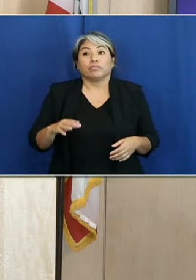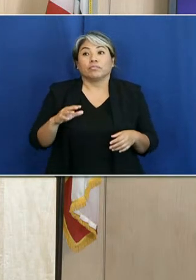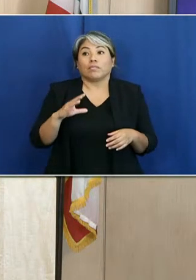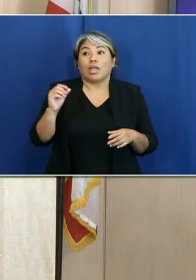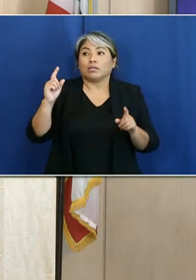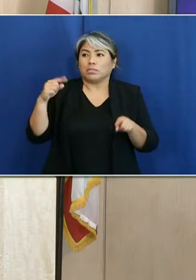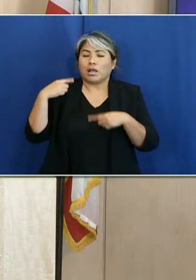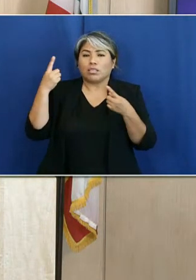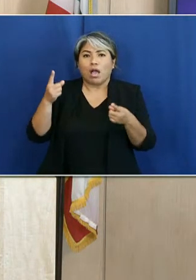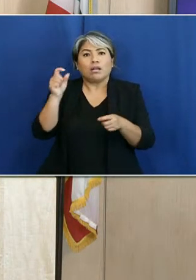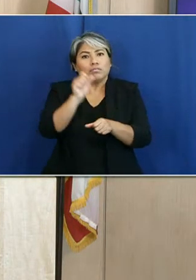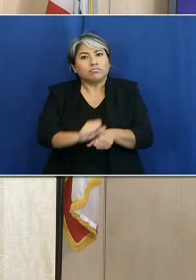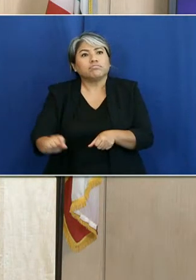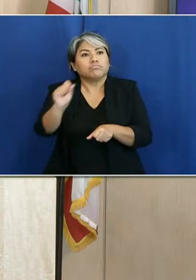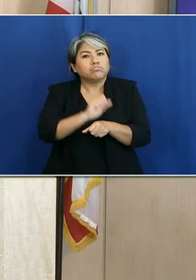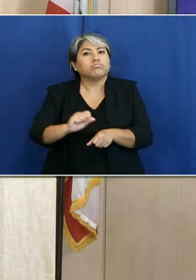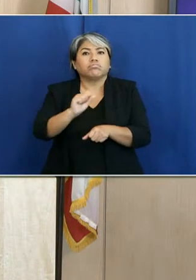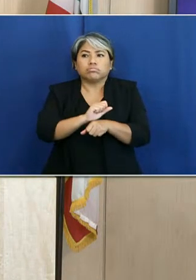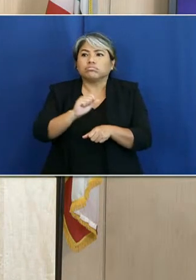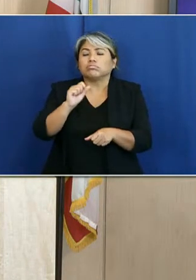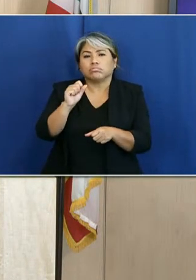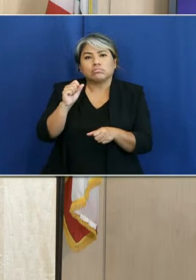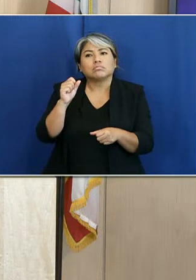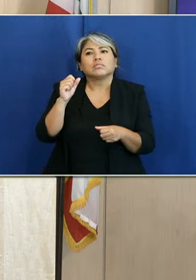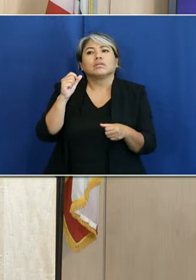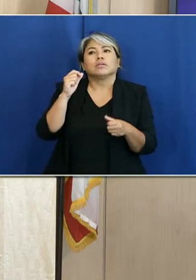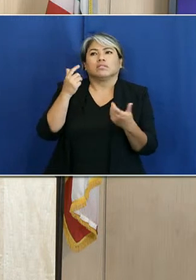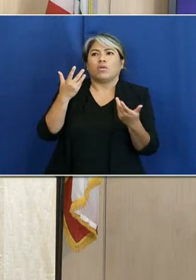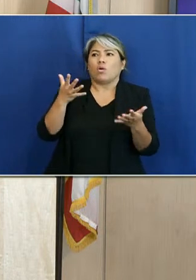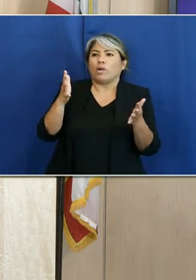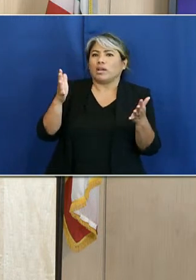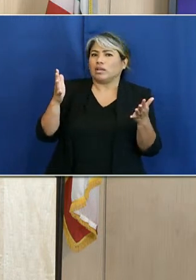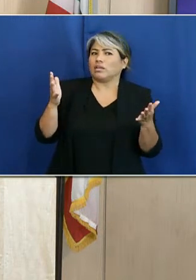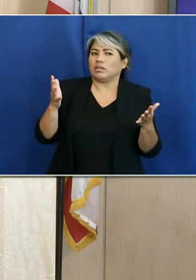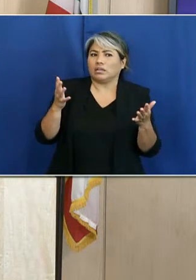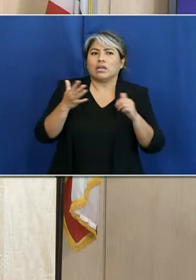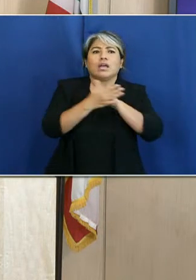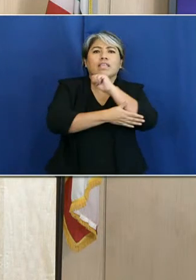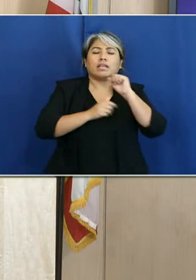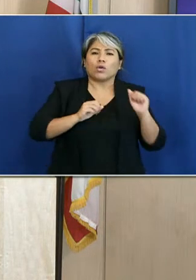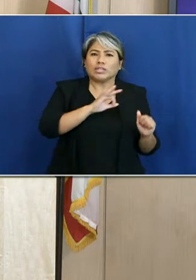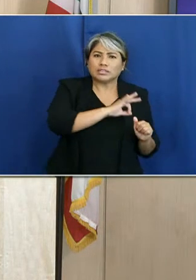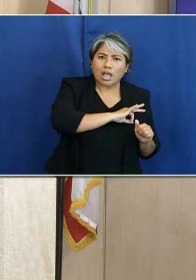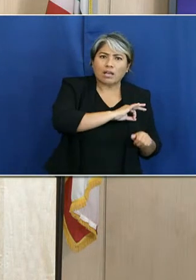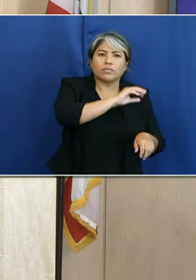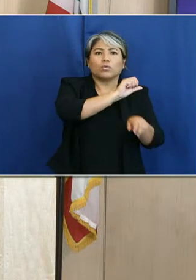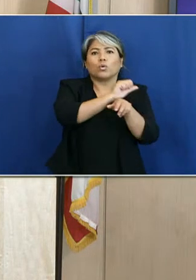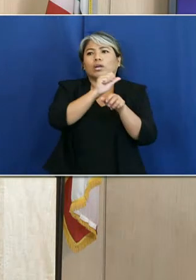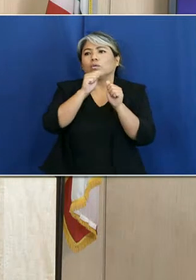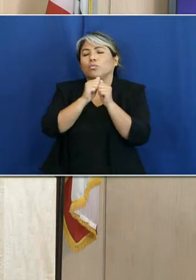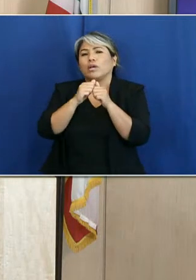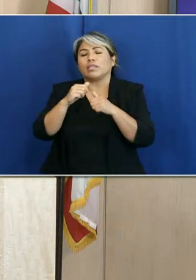lot of effort that has gone into effect with county staff working with